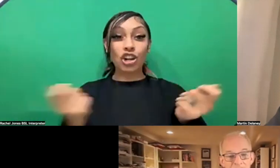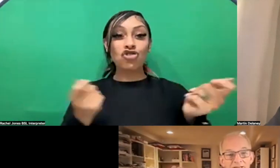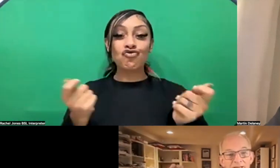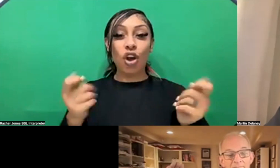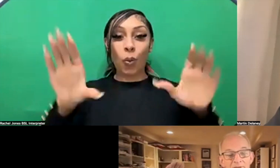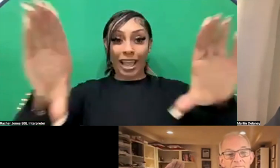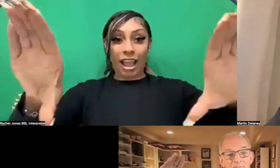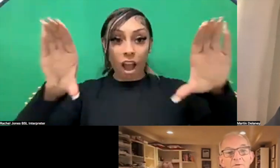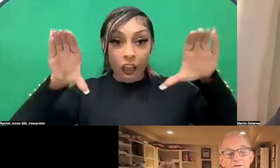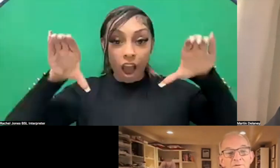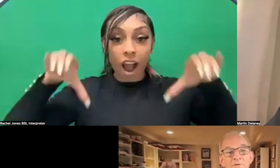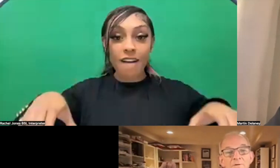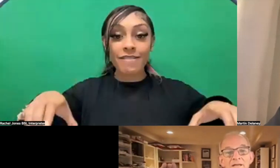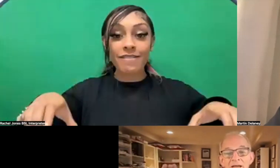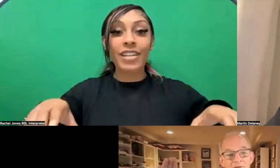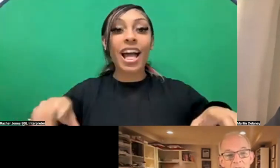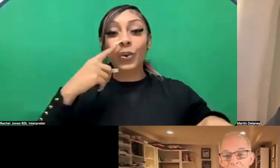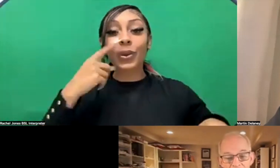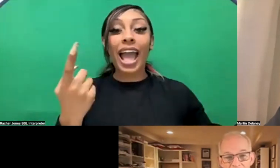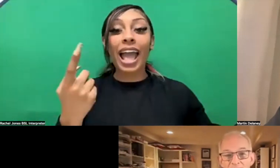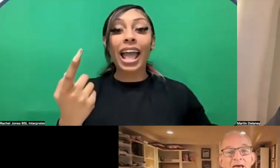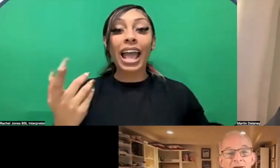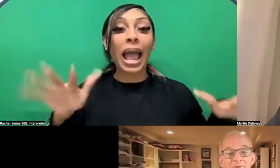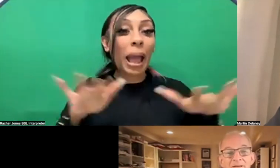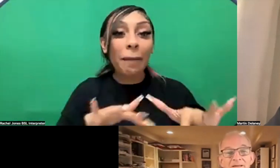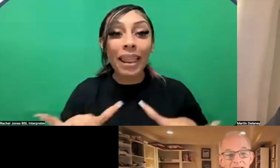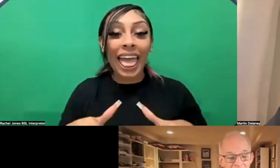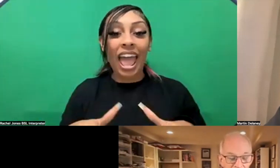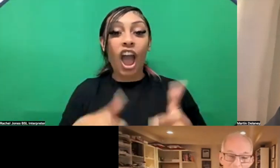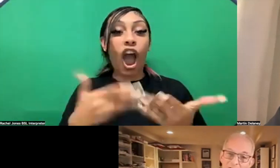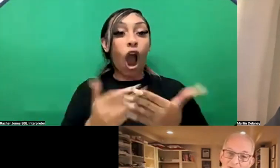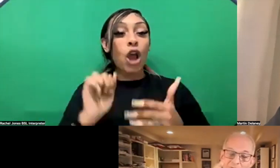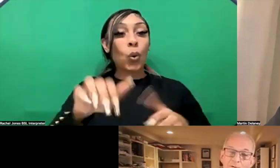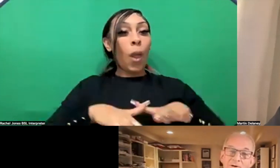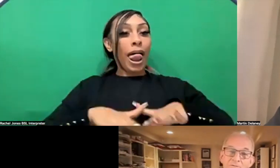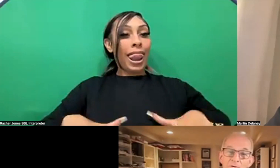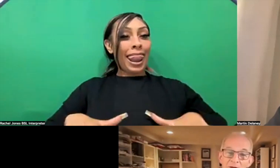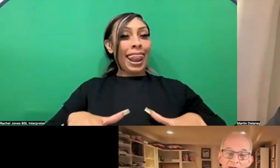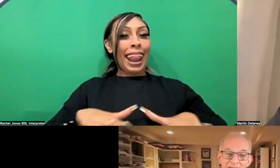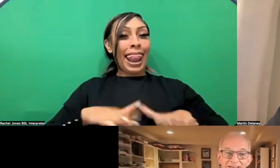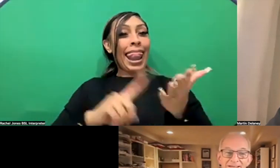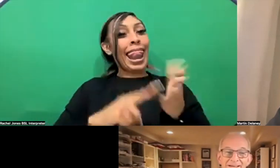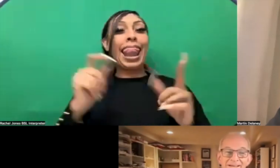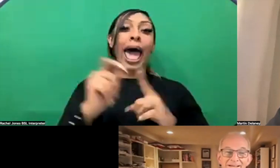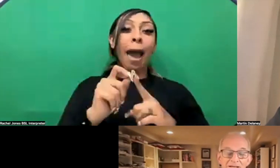off like a big remote control, and you could play this in your lap. And so the 4x4